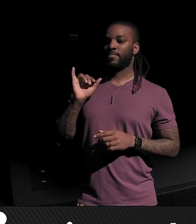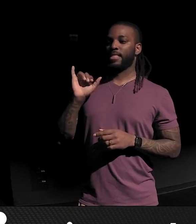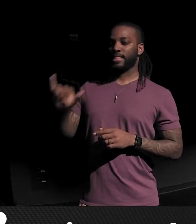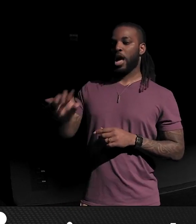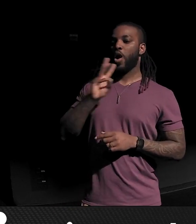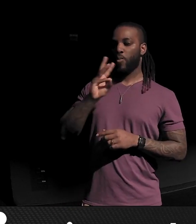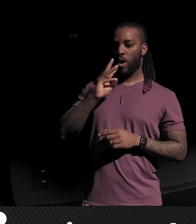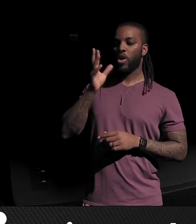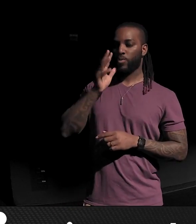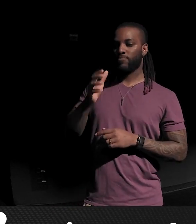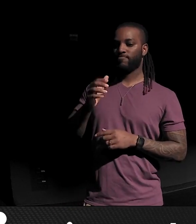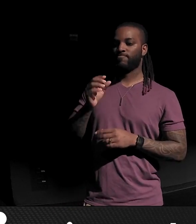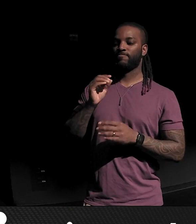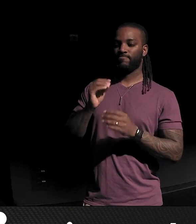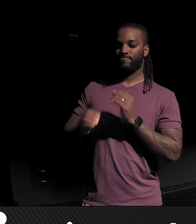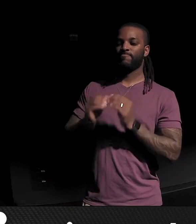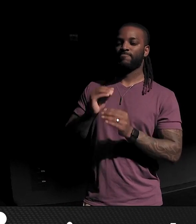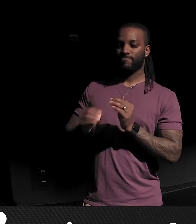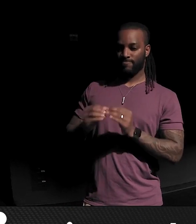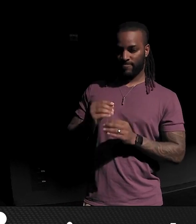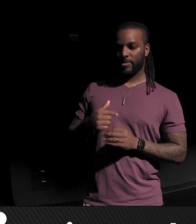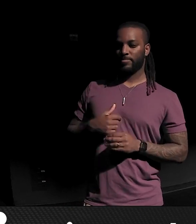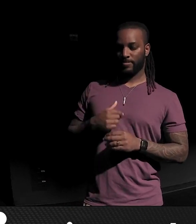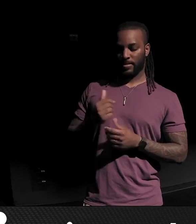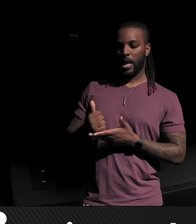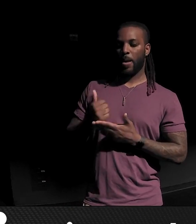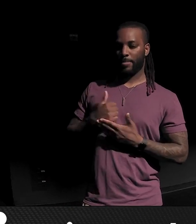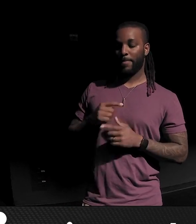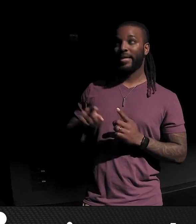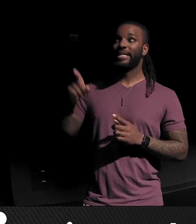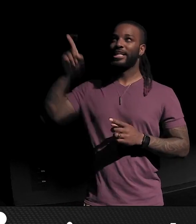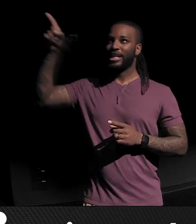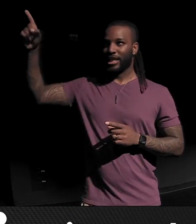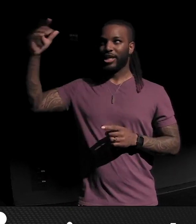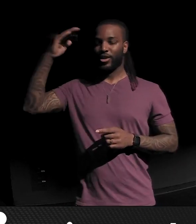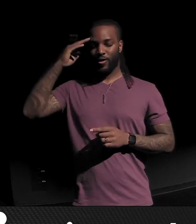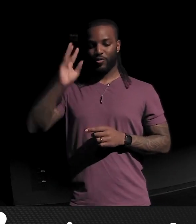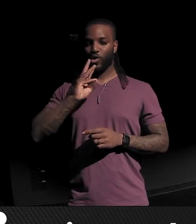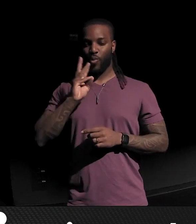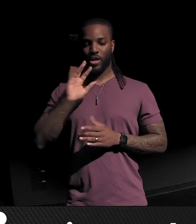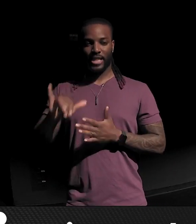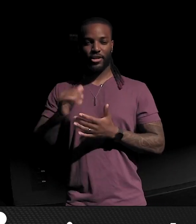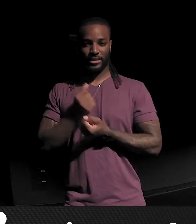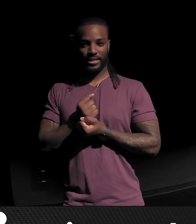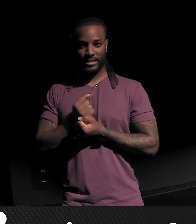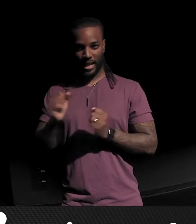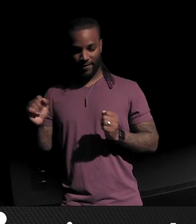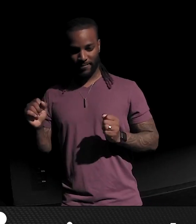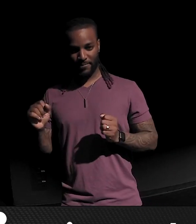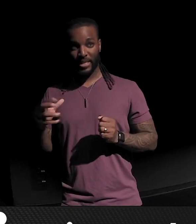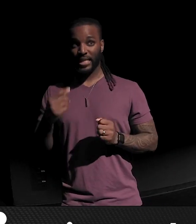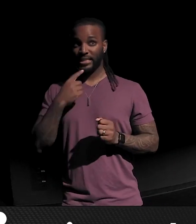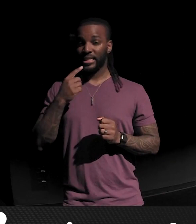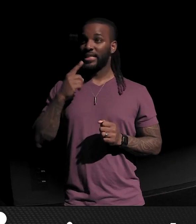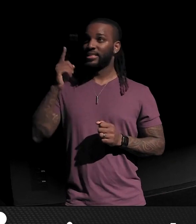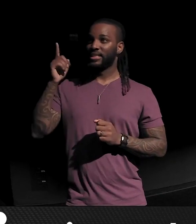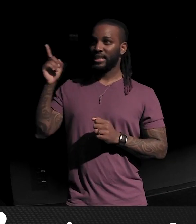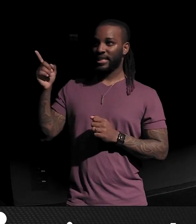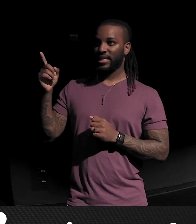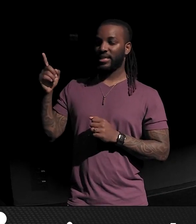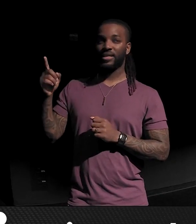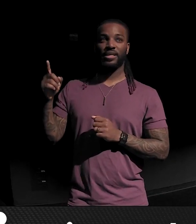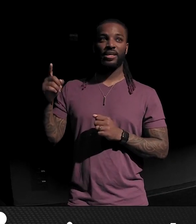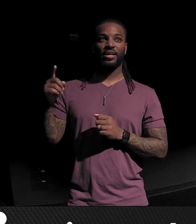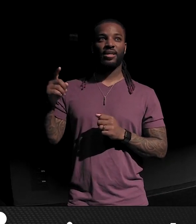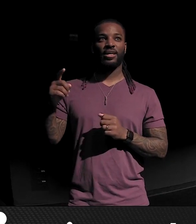the trick. That's going to help me." But only he knows the waters that are safe for me. And it says, he leads me beside quiet